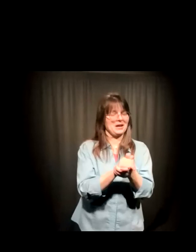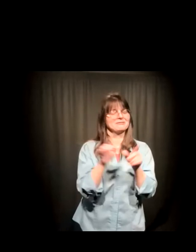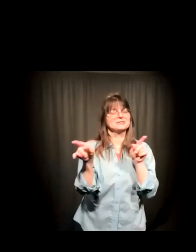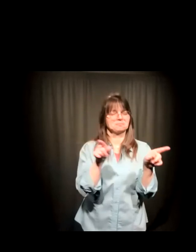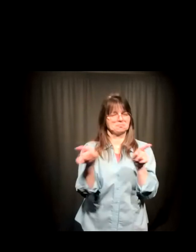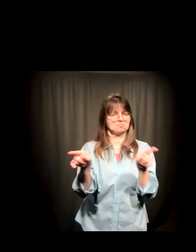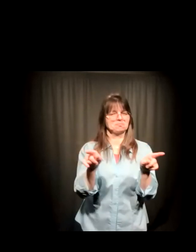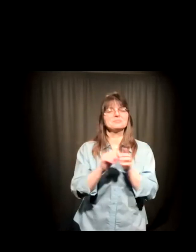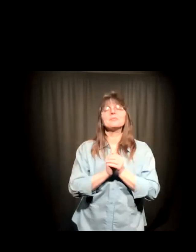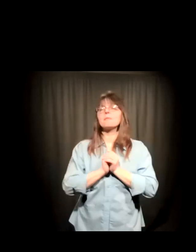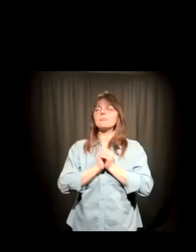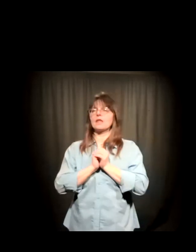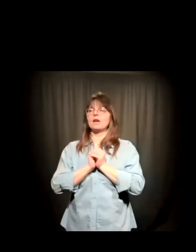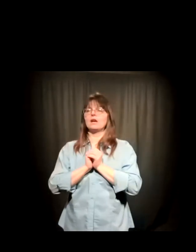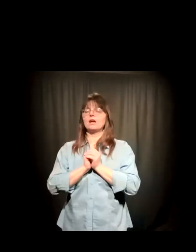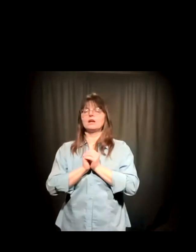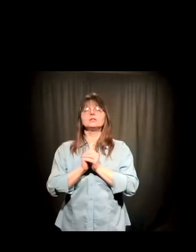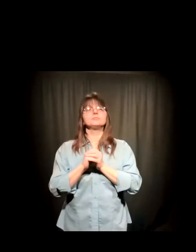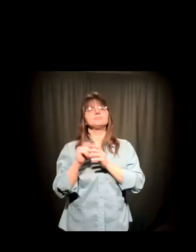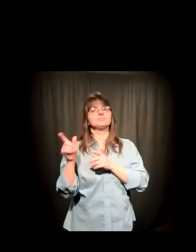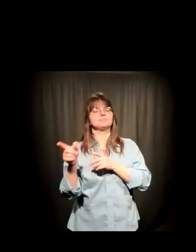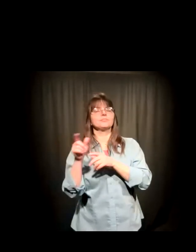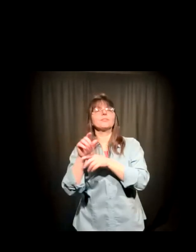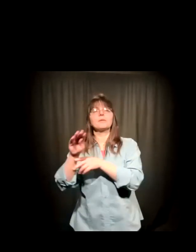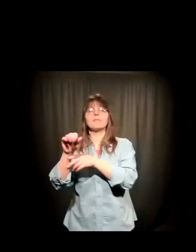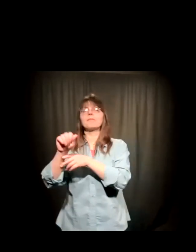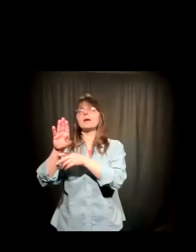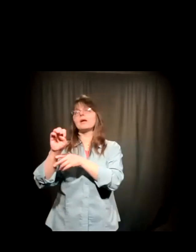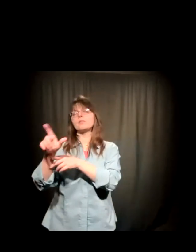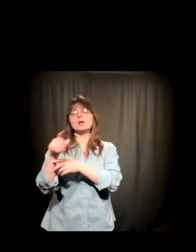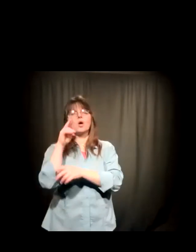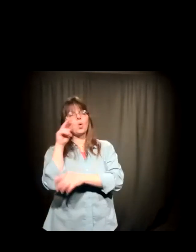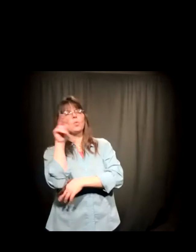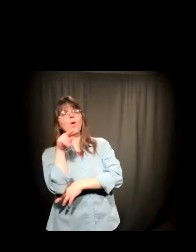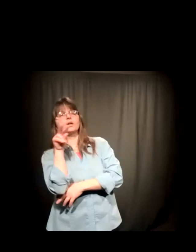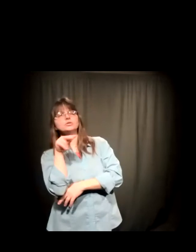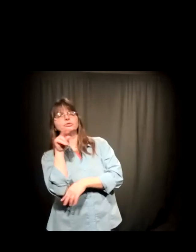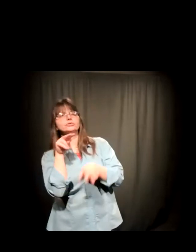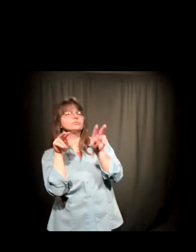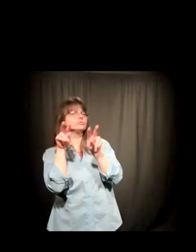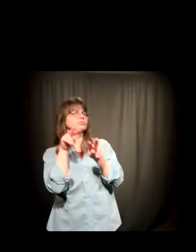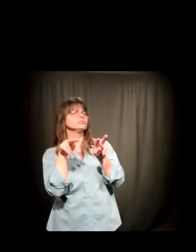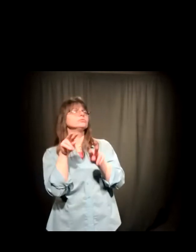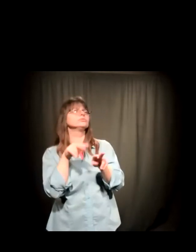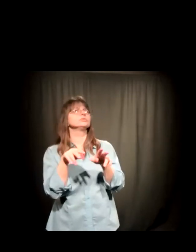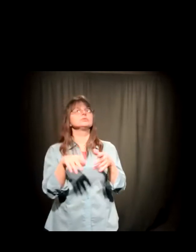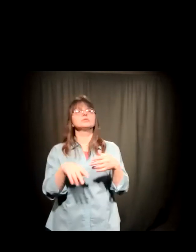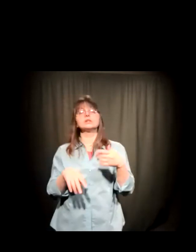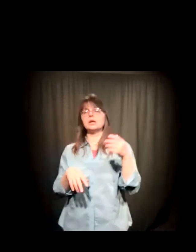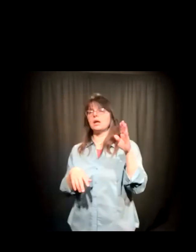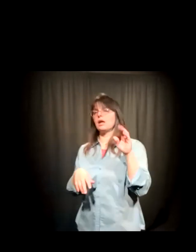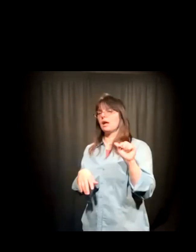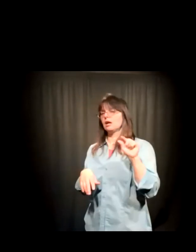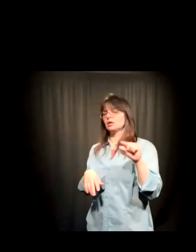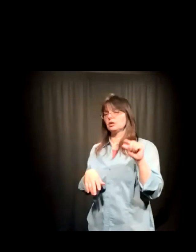Miss True watched Alex closely. His alphabet, his presence at the blackboard, the white chalk outline of the